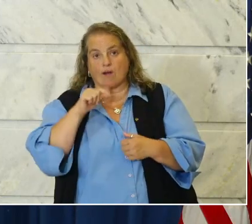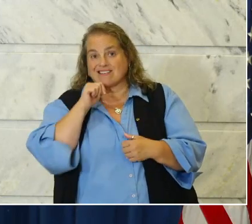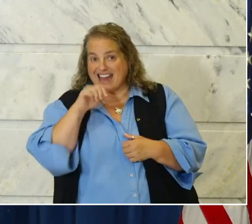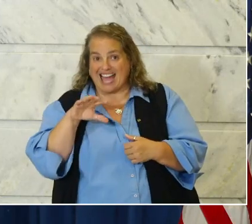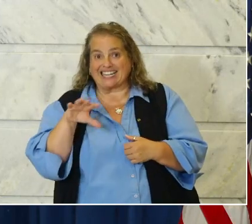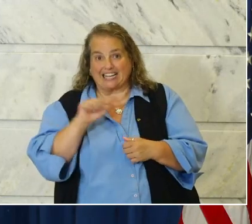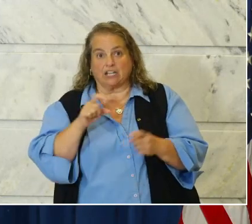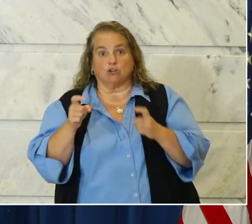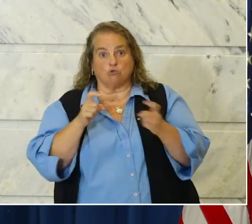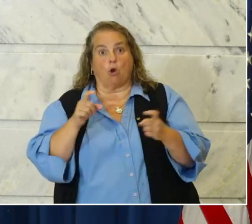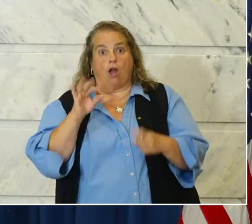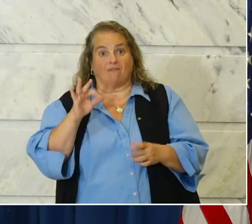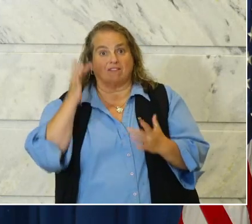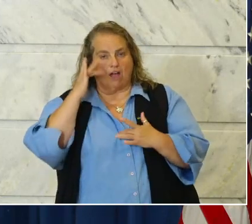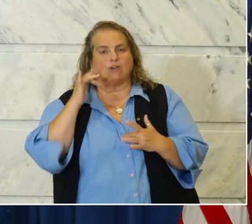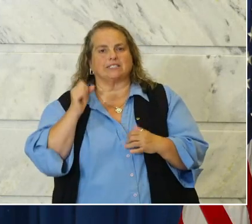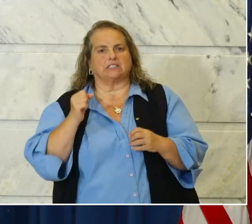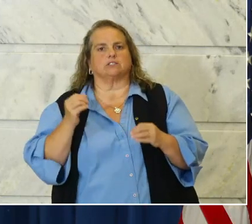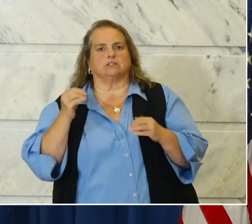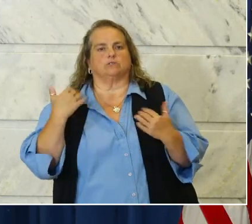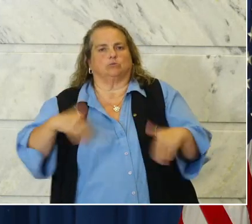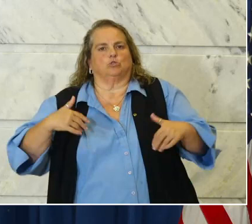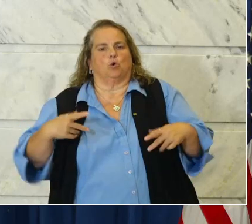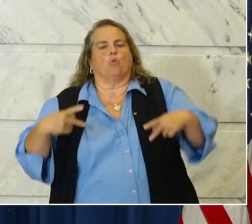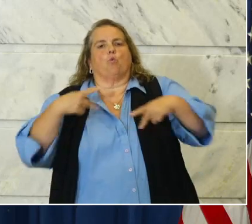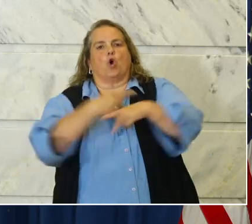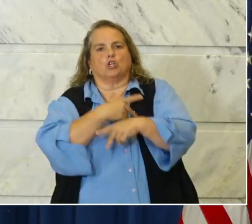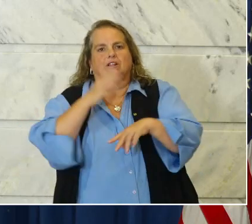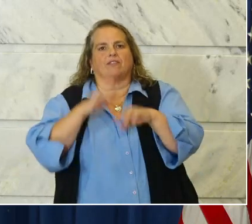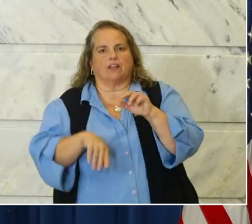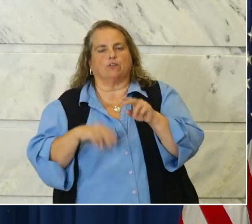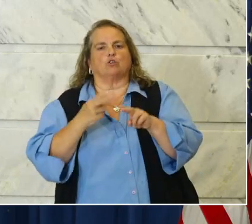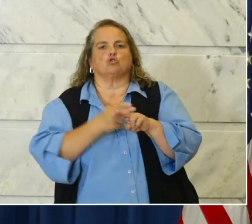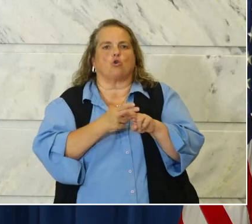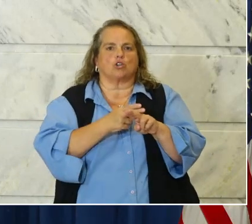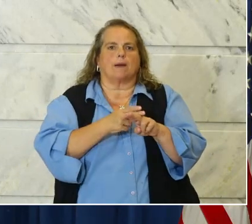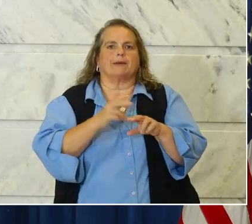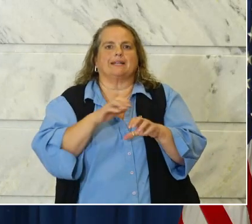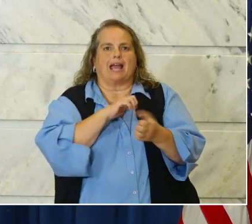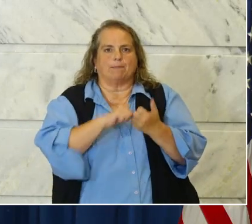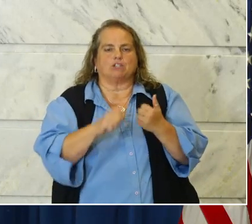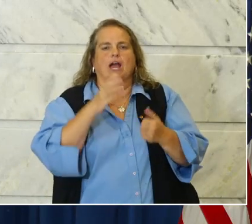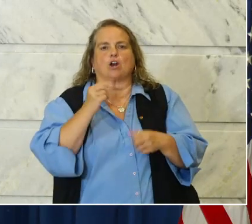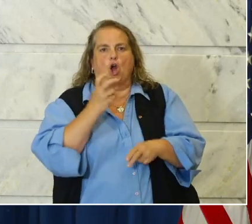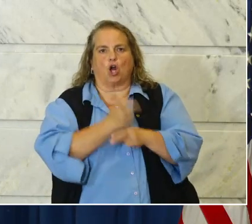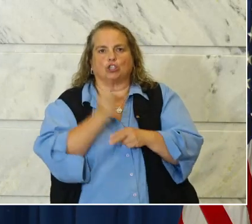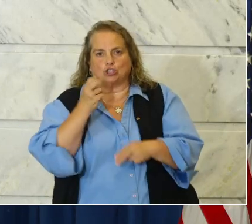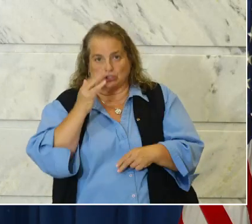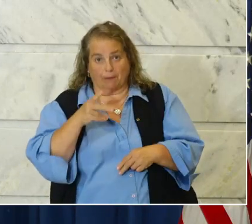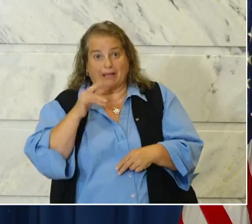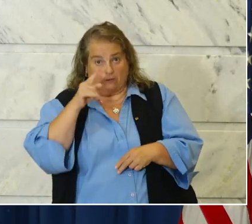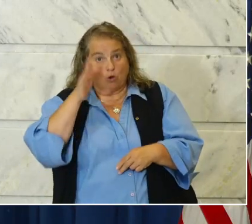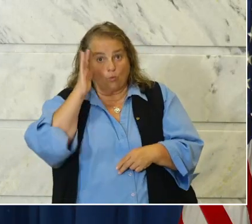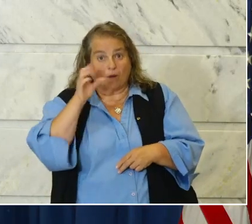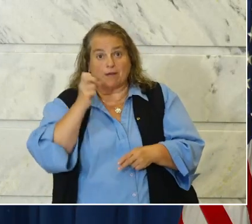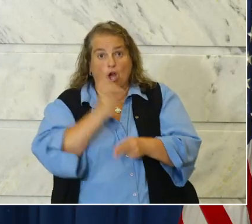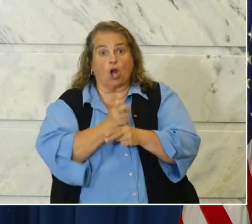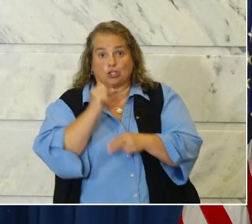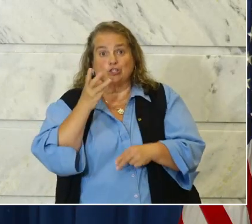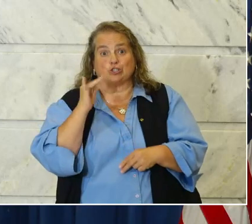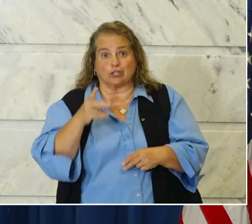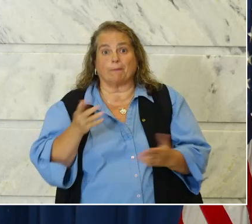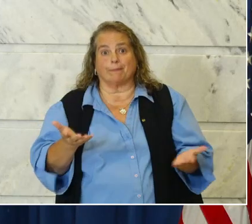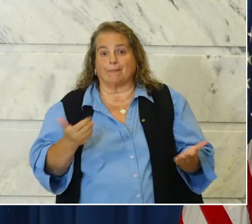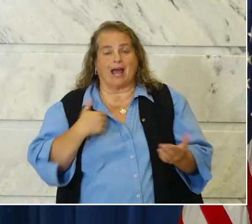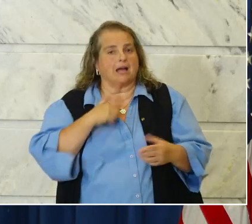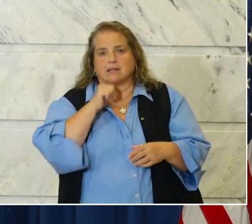virus is significantly greater than the short-term damage and hardship, and it's going to be hardship. I don't get to make any